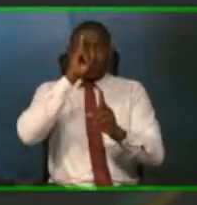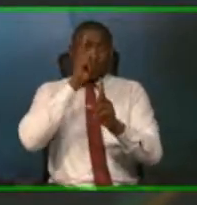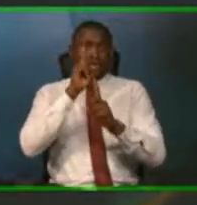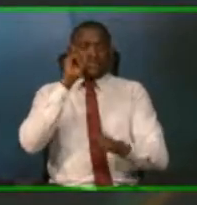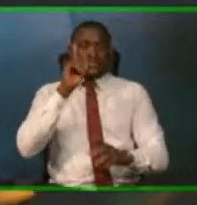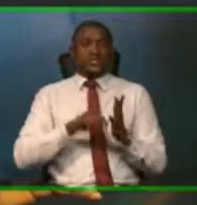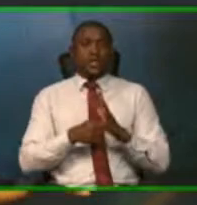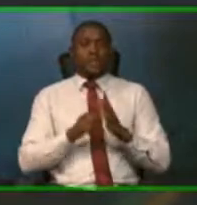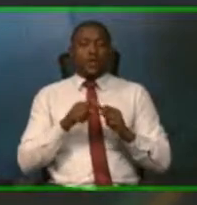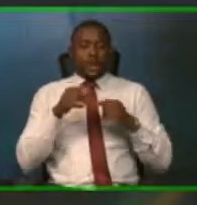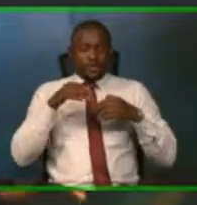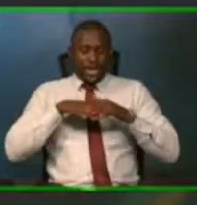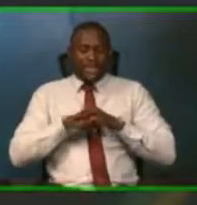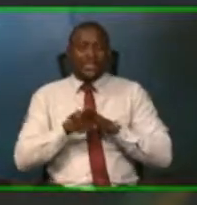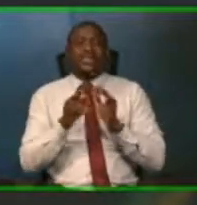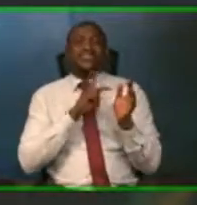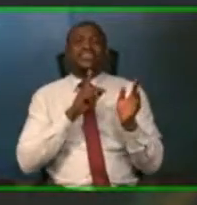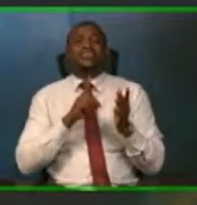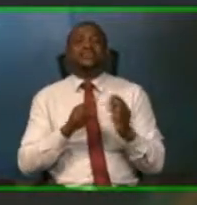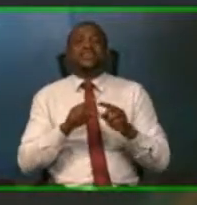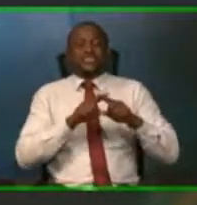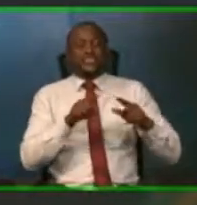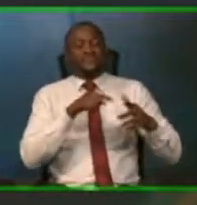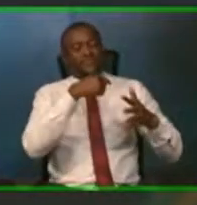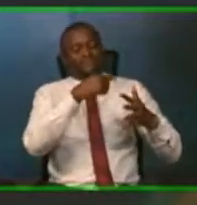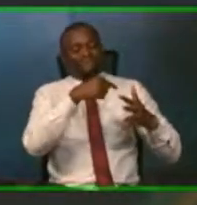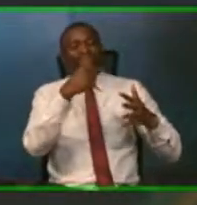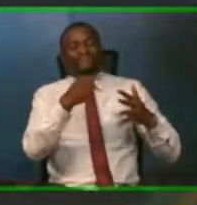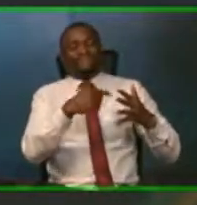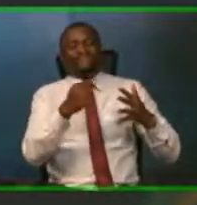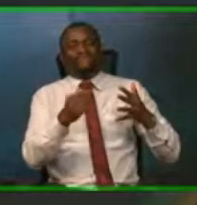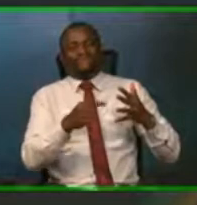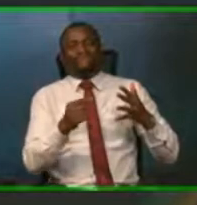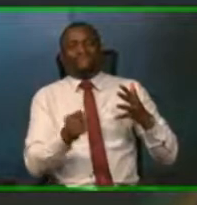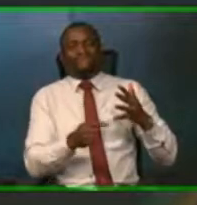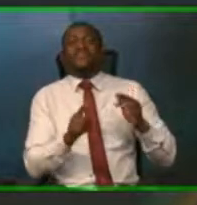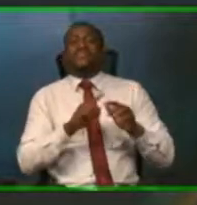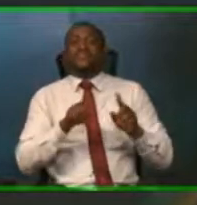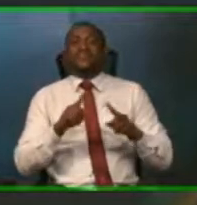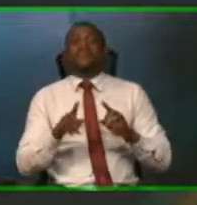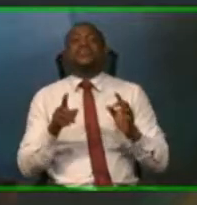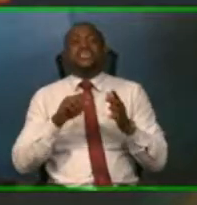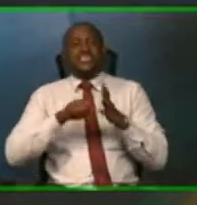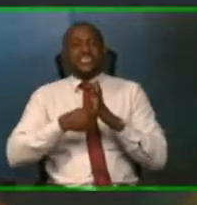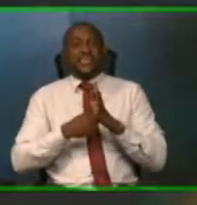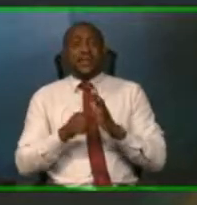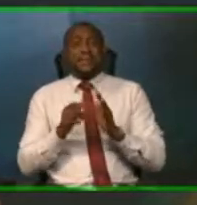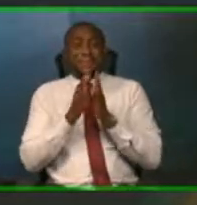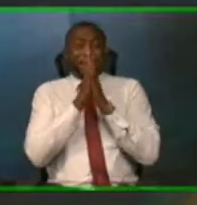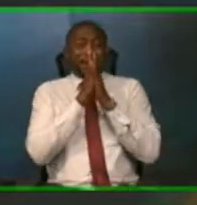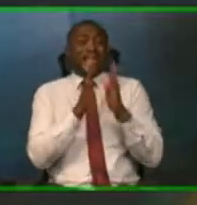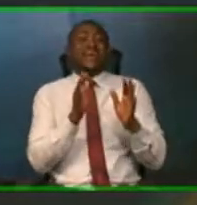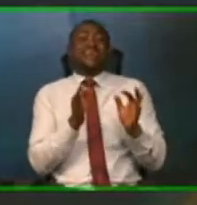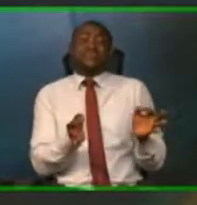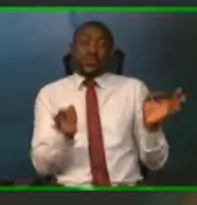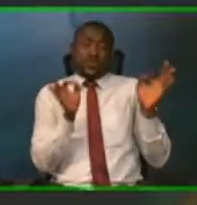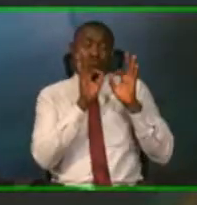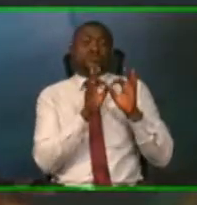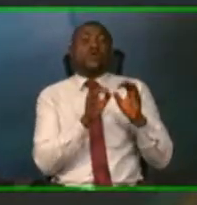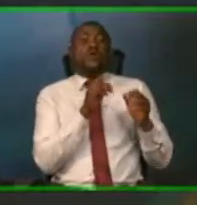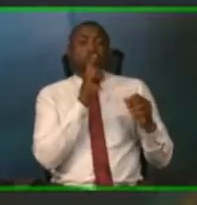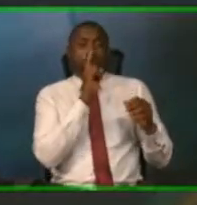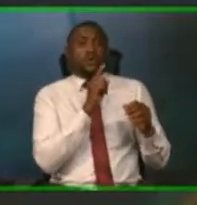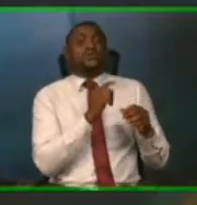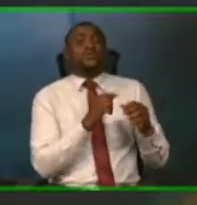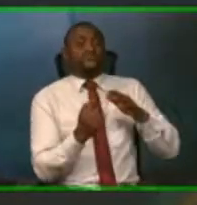are many keys of the kingdom. Prayer is a foundational, fundamental key. But it is